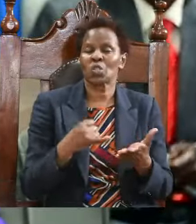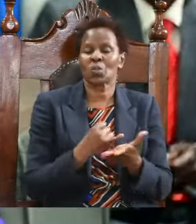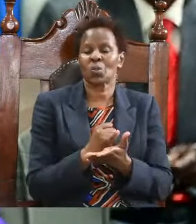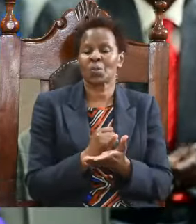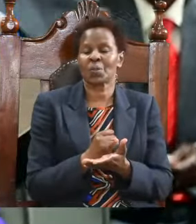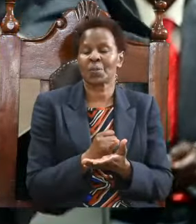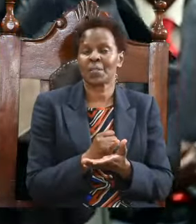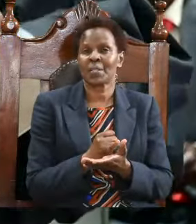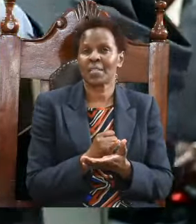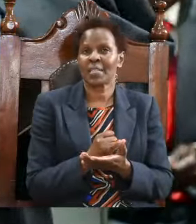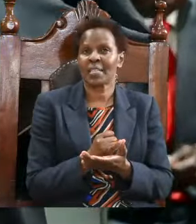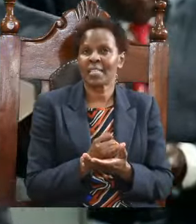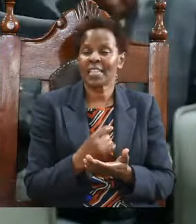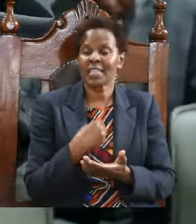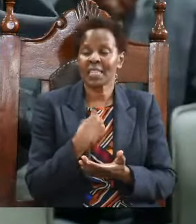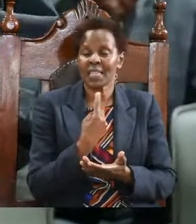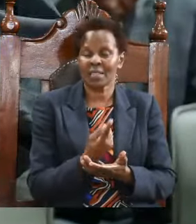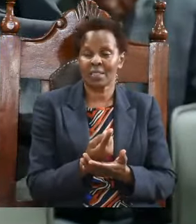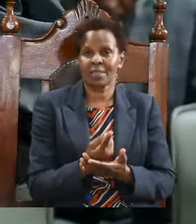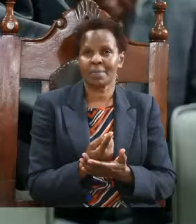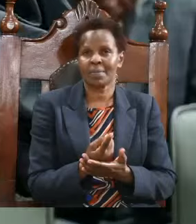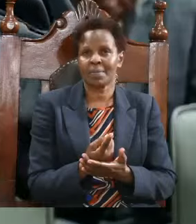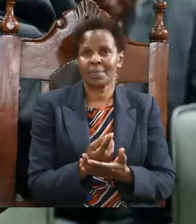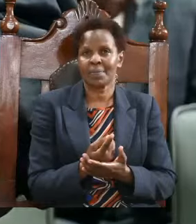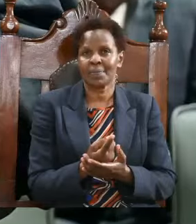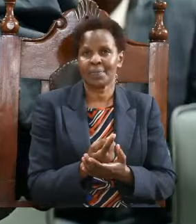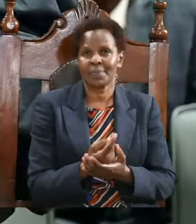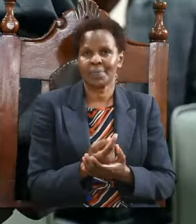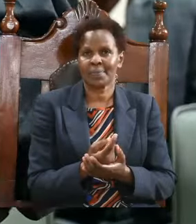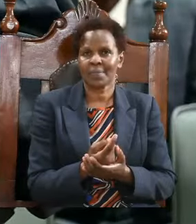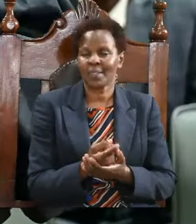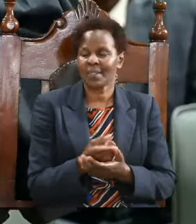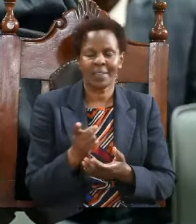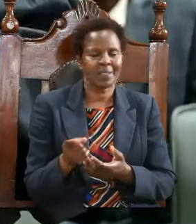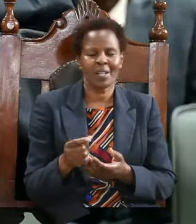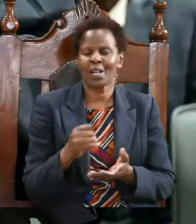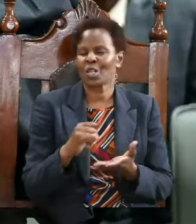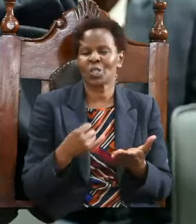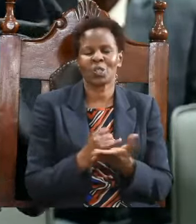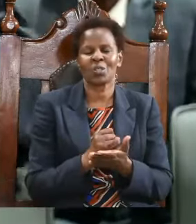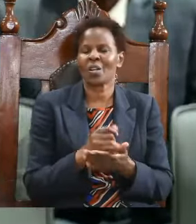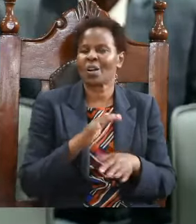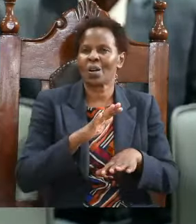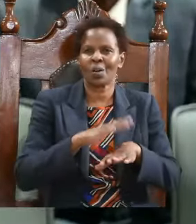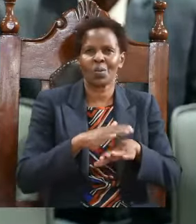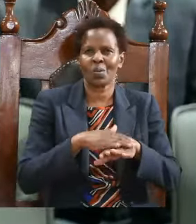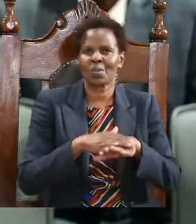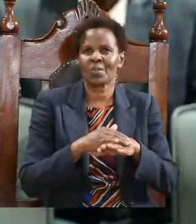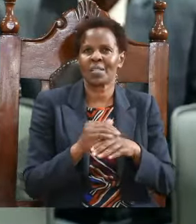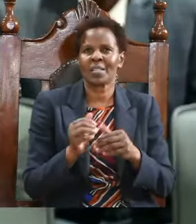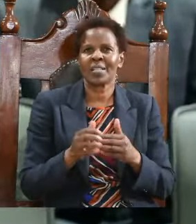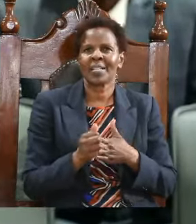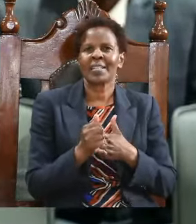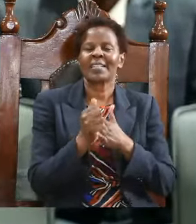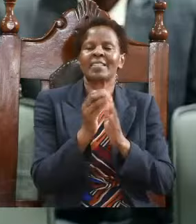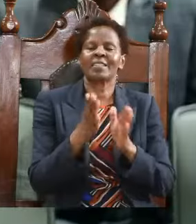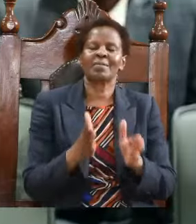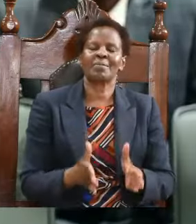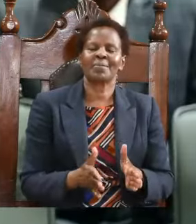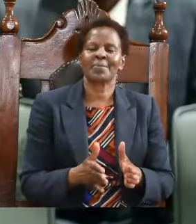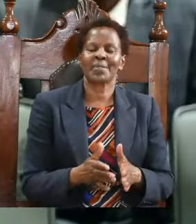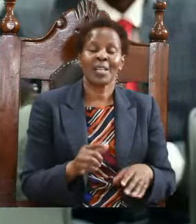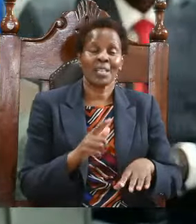he is confessing. This is a great leader. When we go to heaven, we will